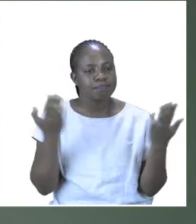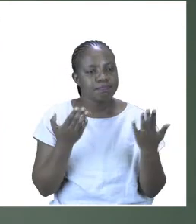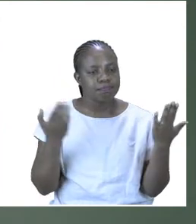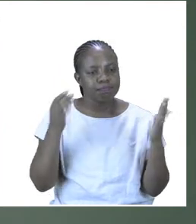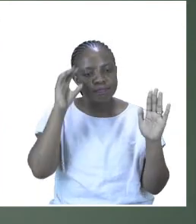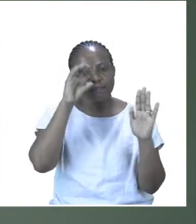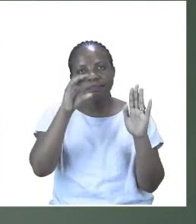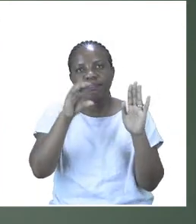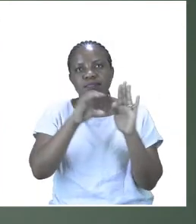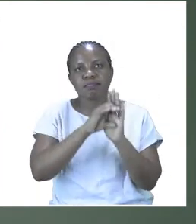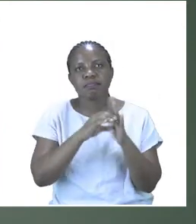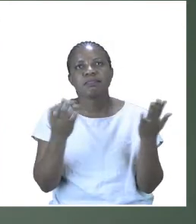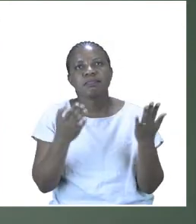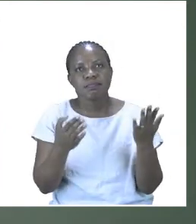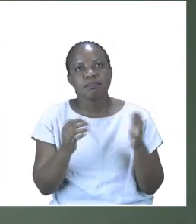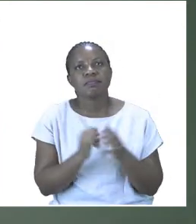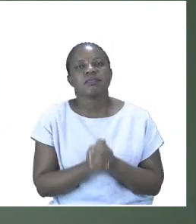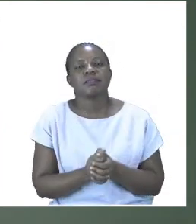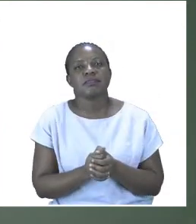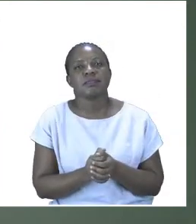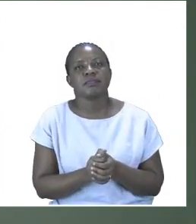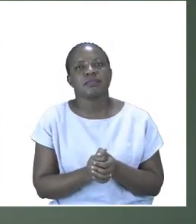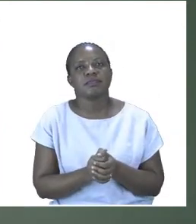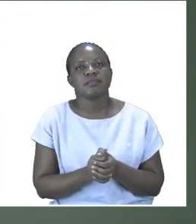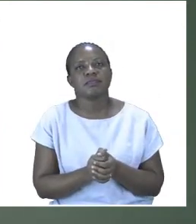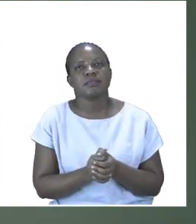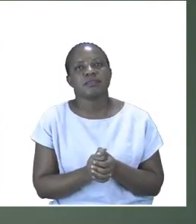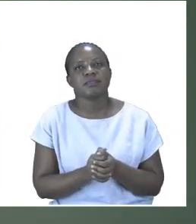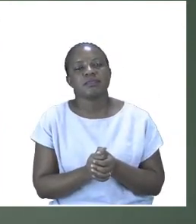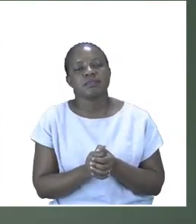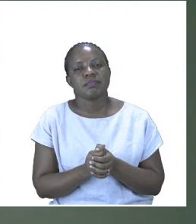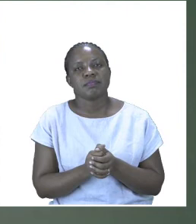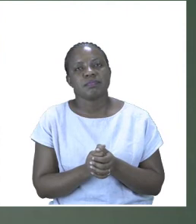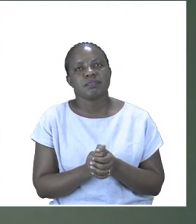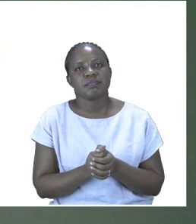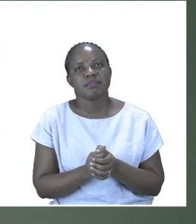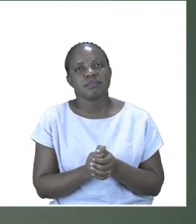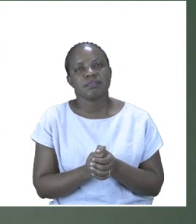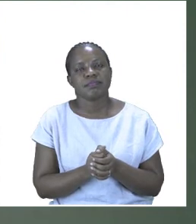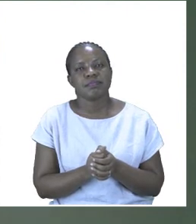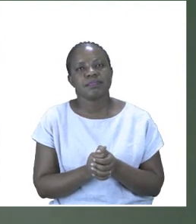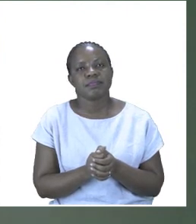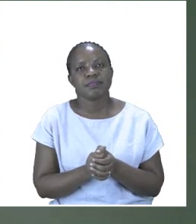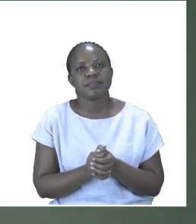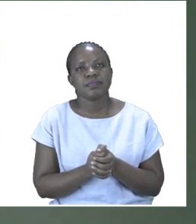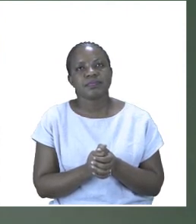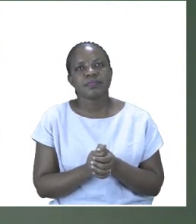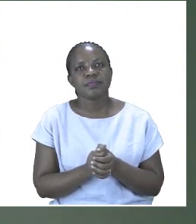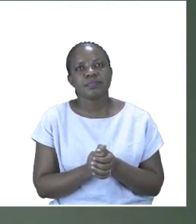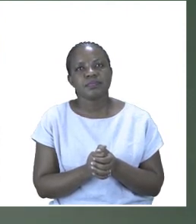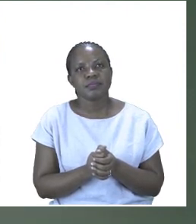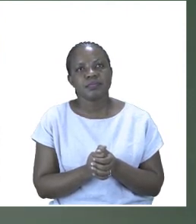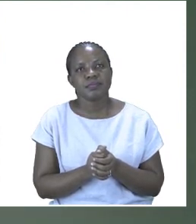waving hand. There it is. So we are going to say goodbye. Everybody,